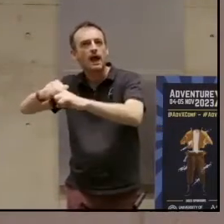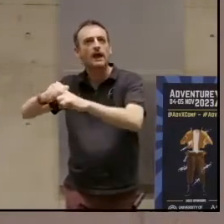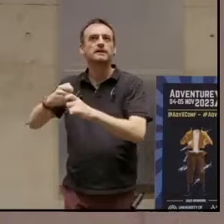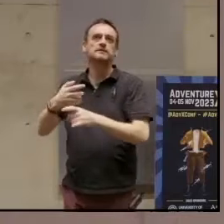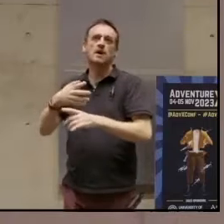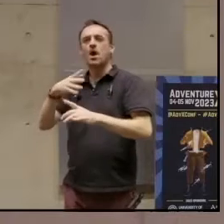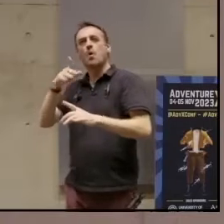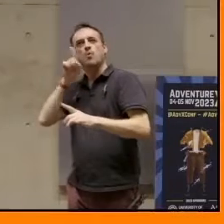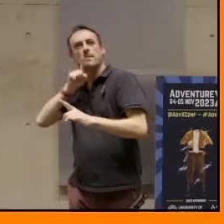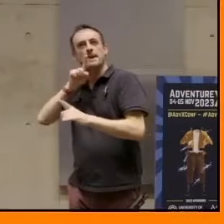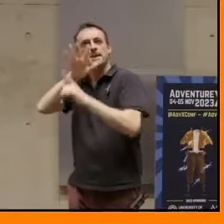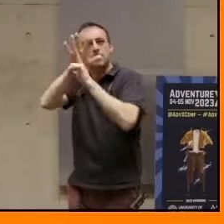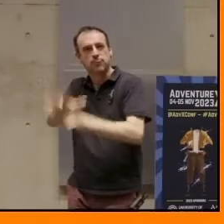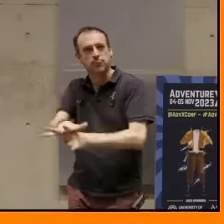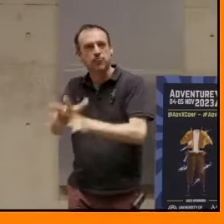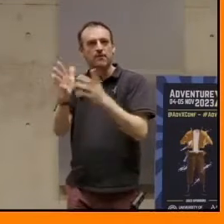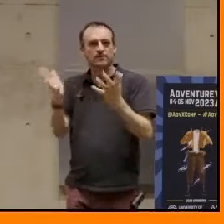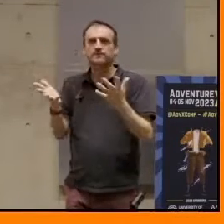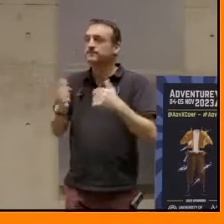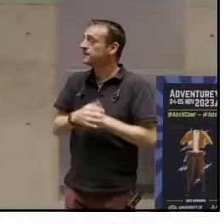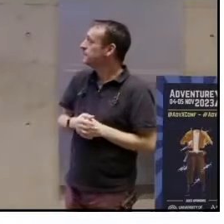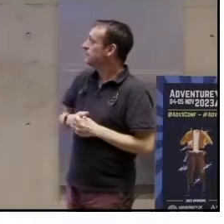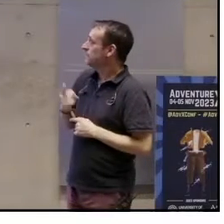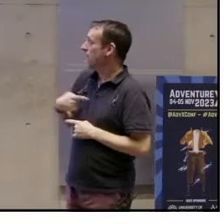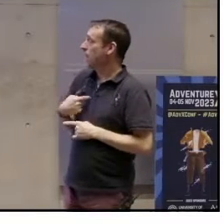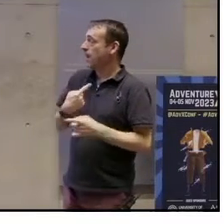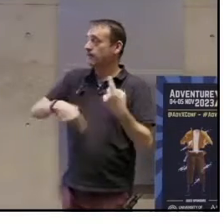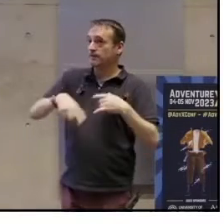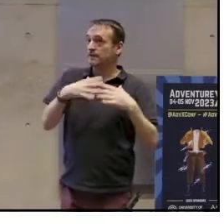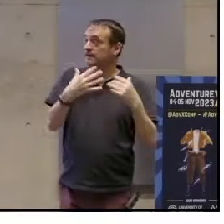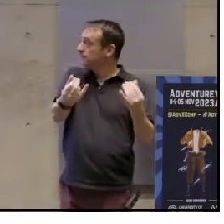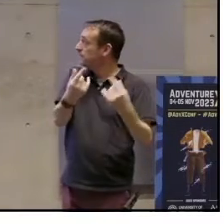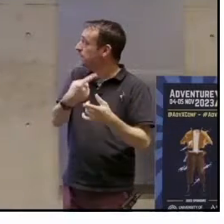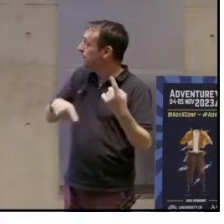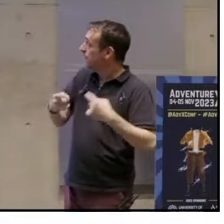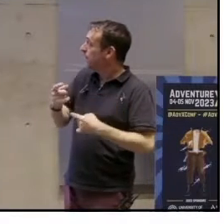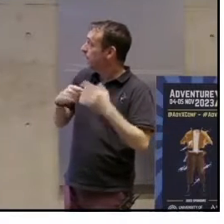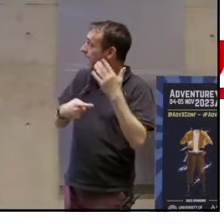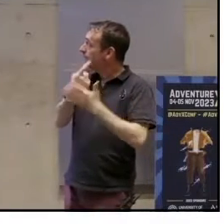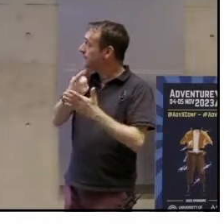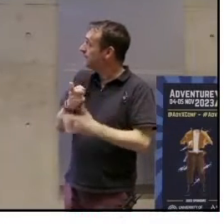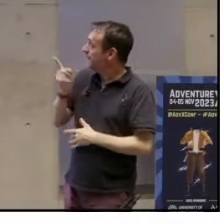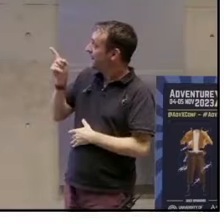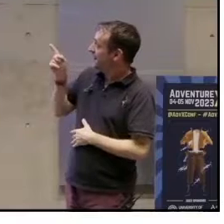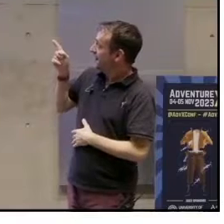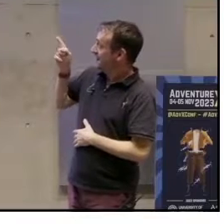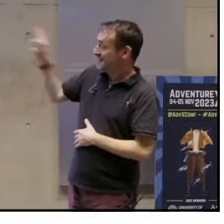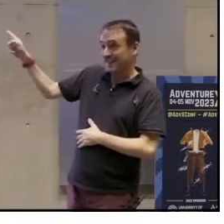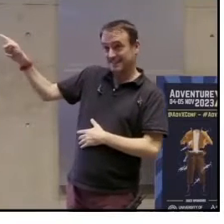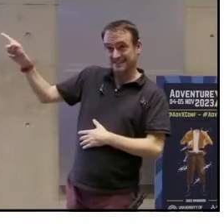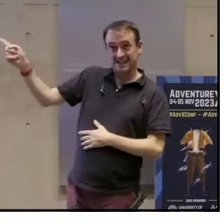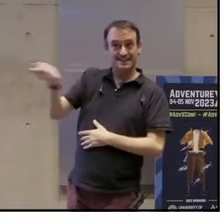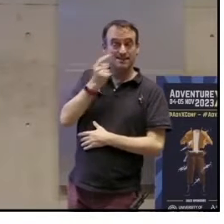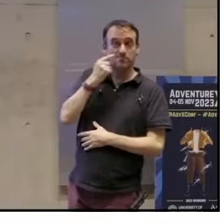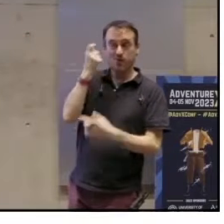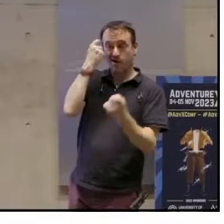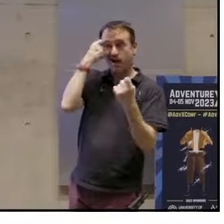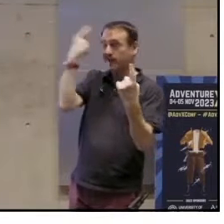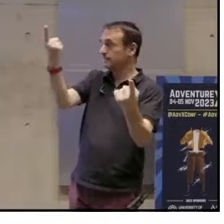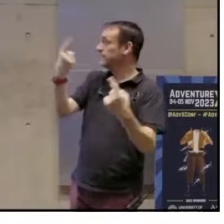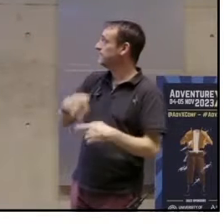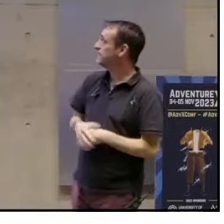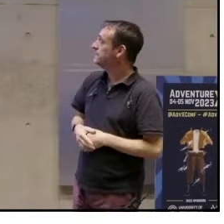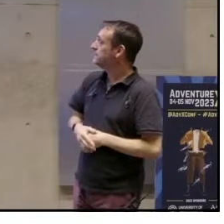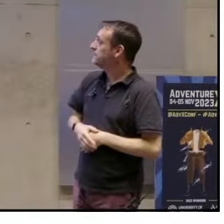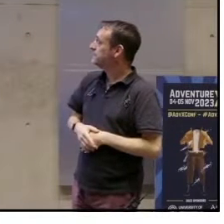All right, groovy. So, like I said, preaching to the choir here, what is really about to happen is this simple premise. Probably